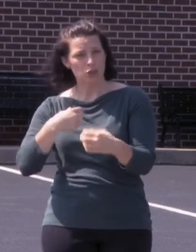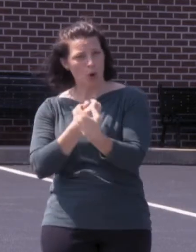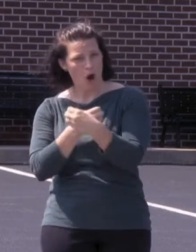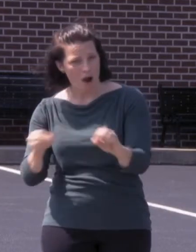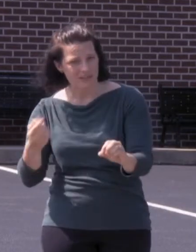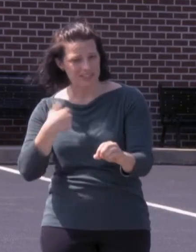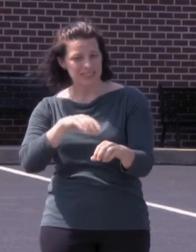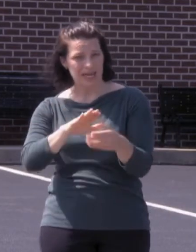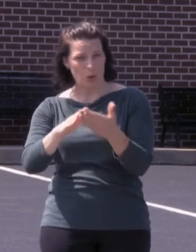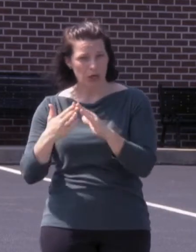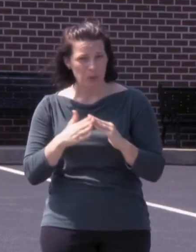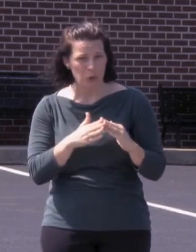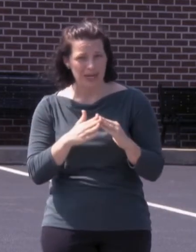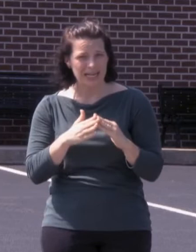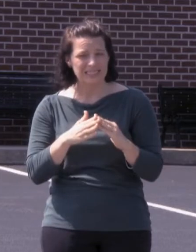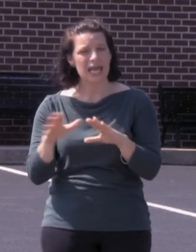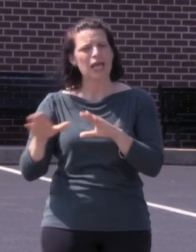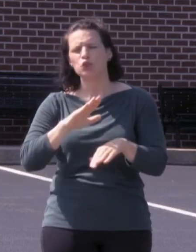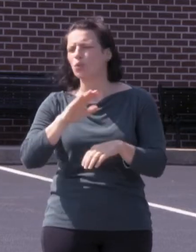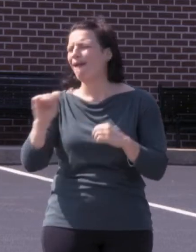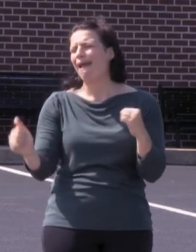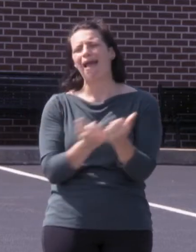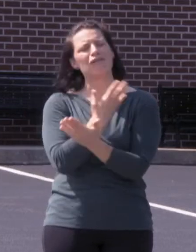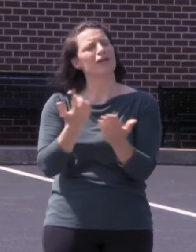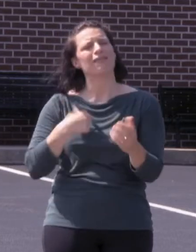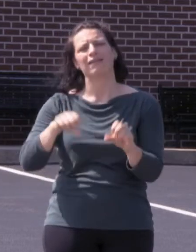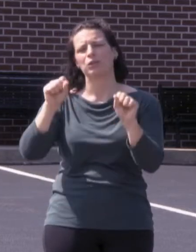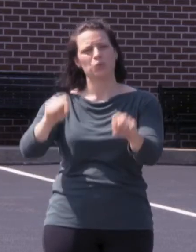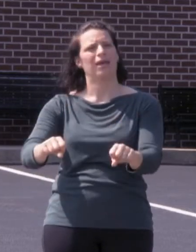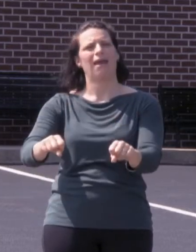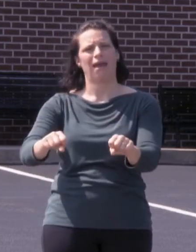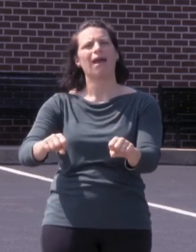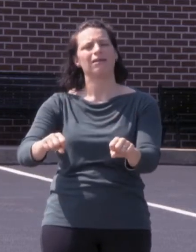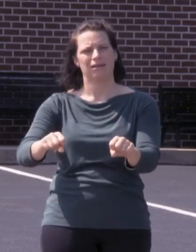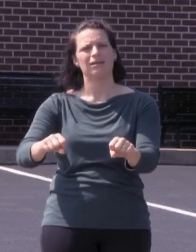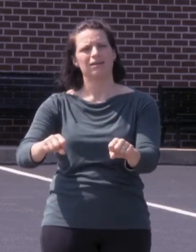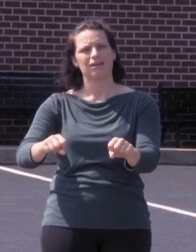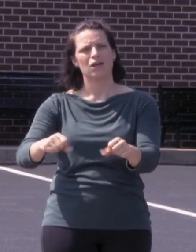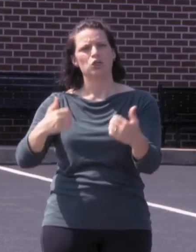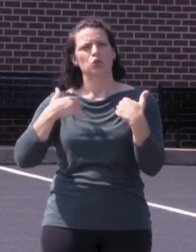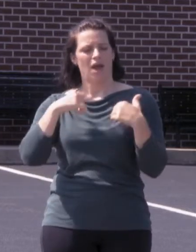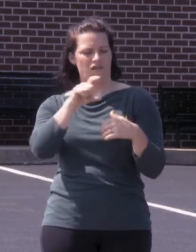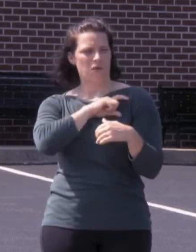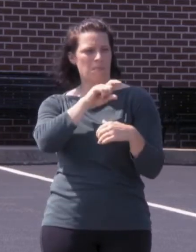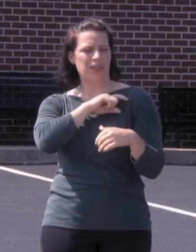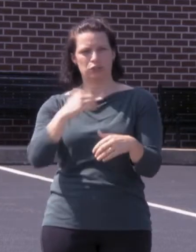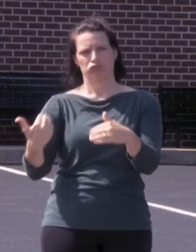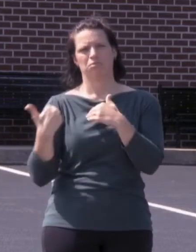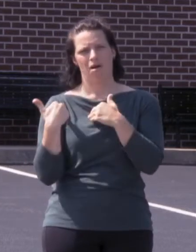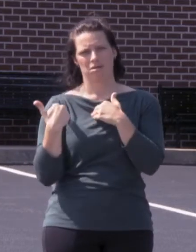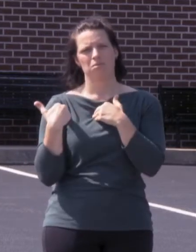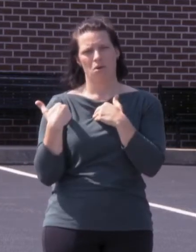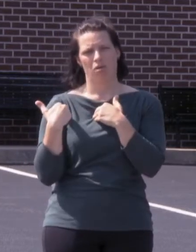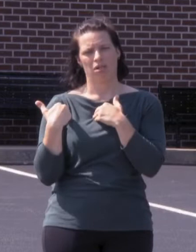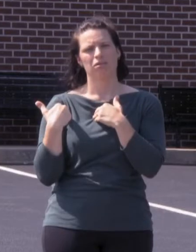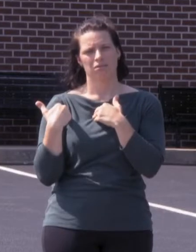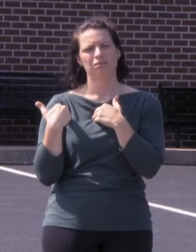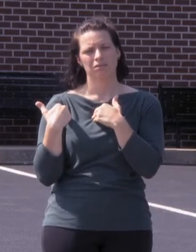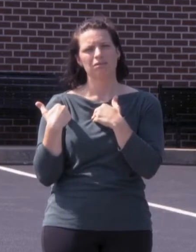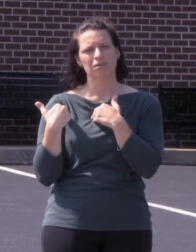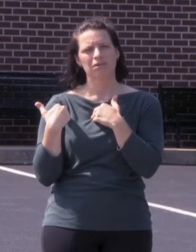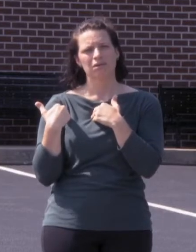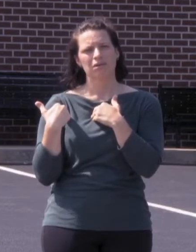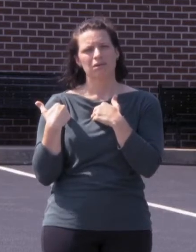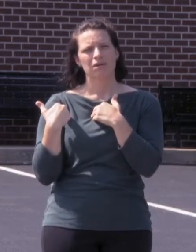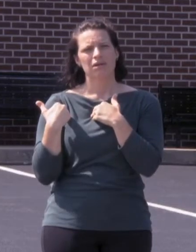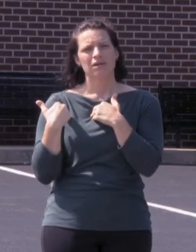and our communities, and to do all that we can to hold police accountable, to make